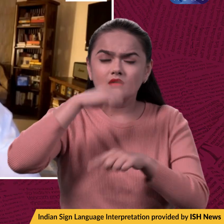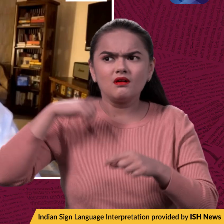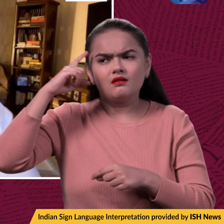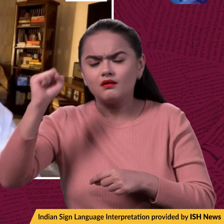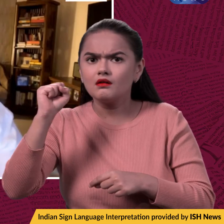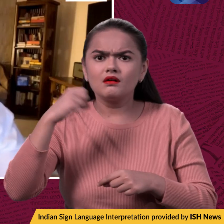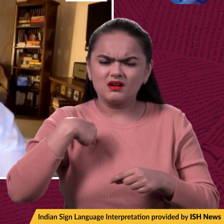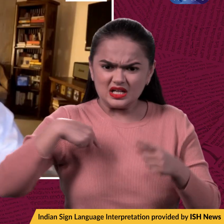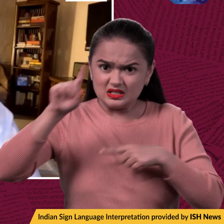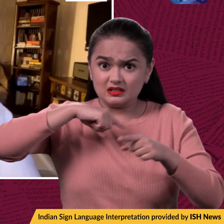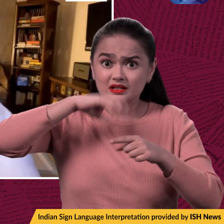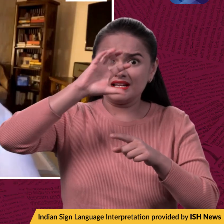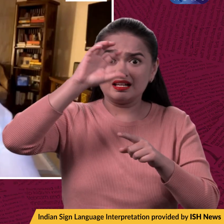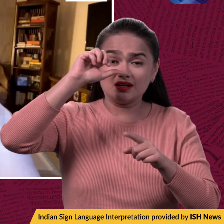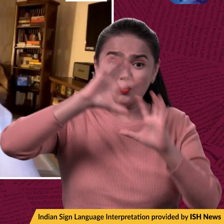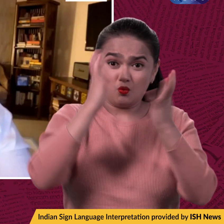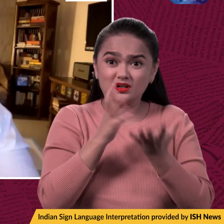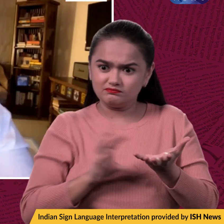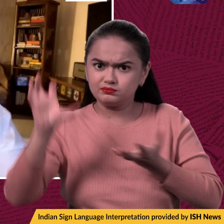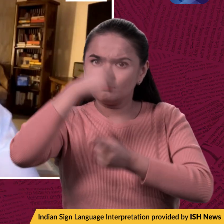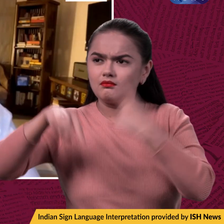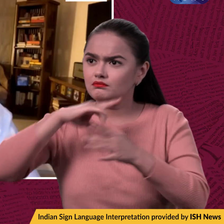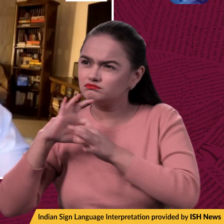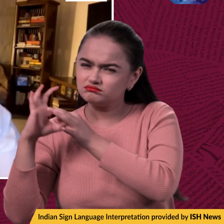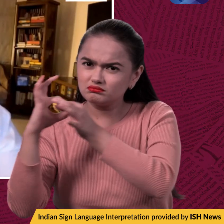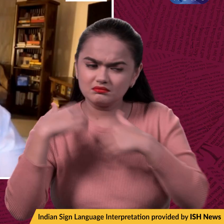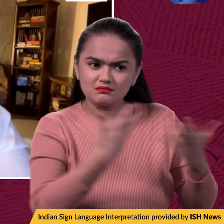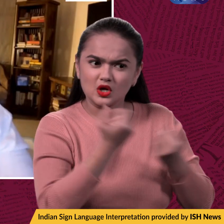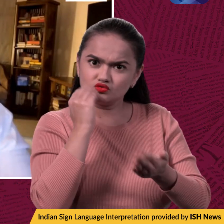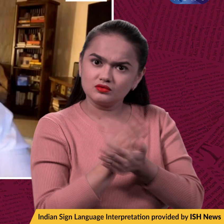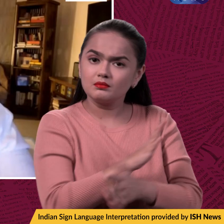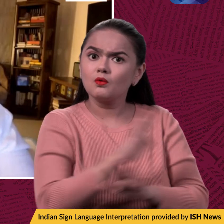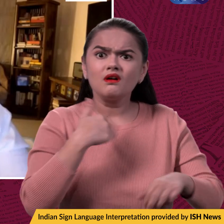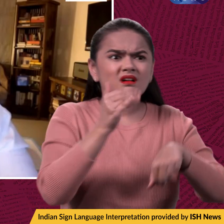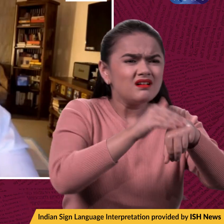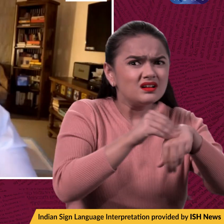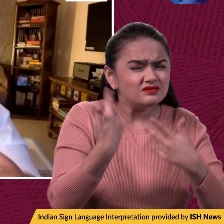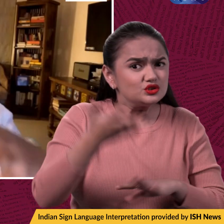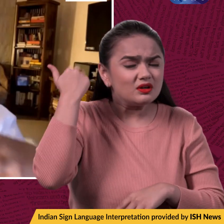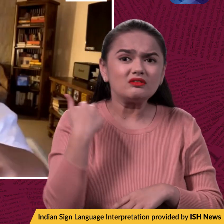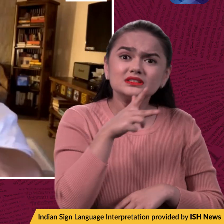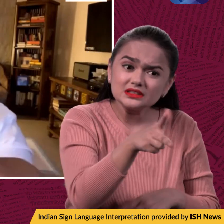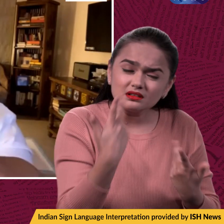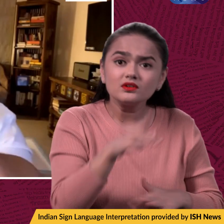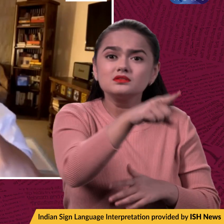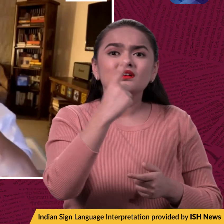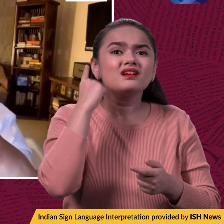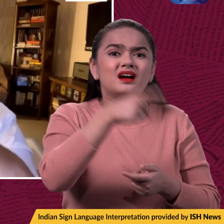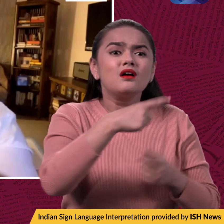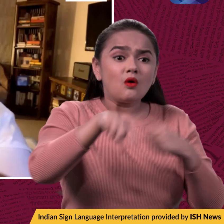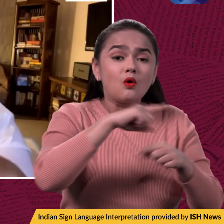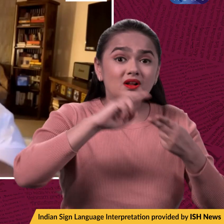OPEC. Now, OPEC is an organization of petroleum exporting countries, largely led by the Gulf. Now, these countries get together